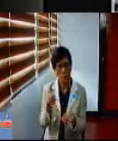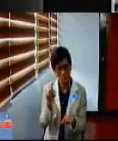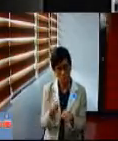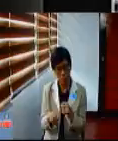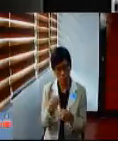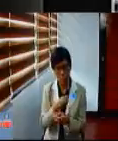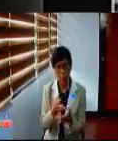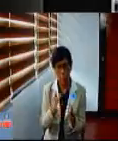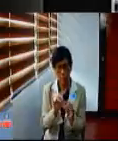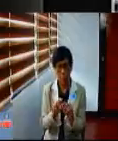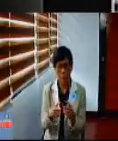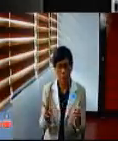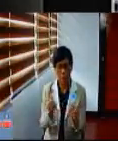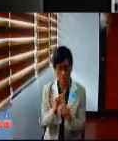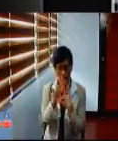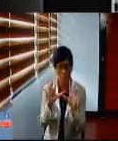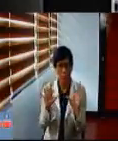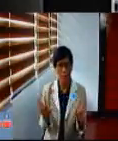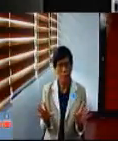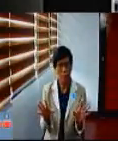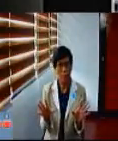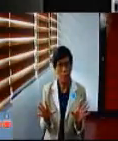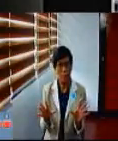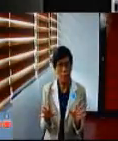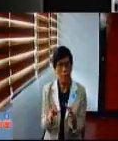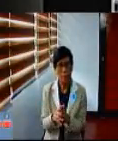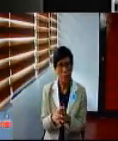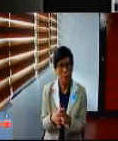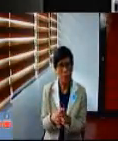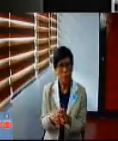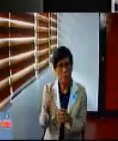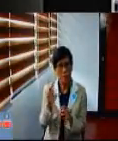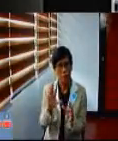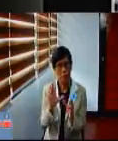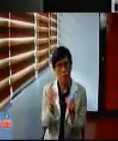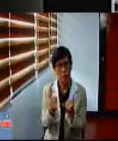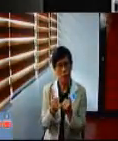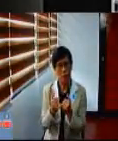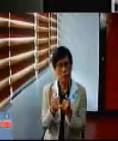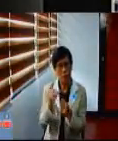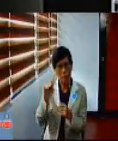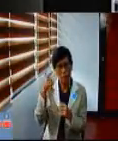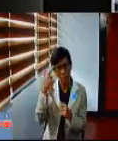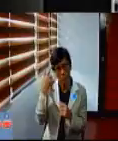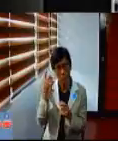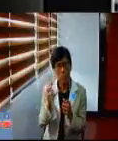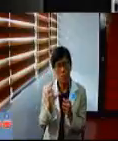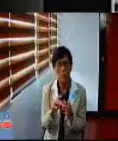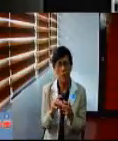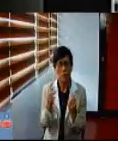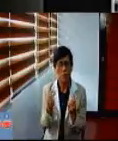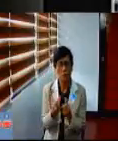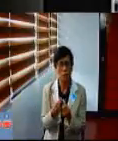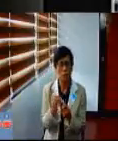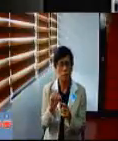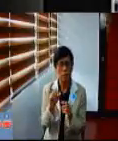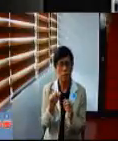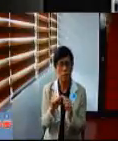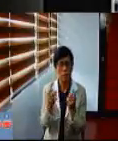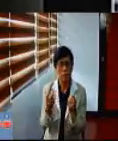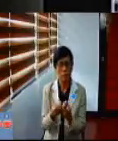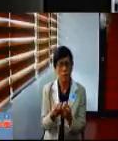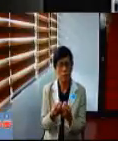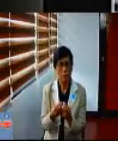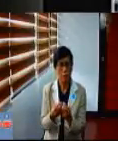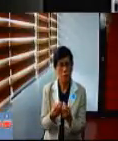very clear platform for companies, governments, and civil society organizations to define clearly how to